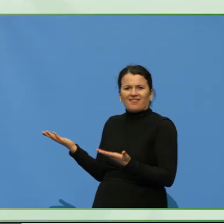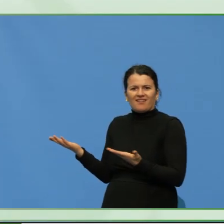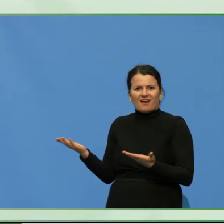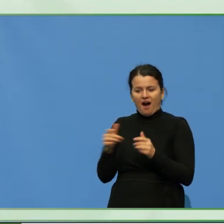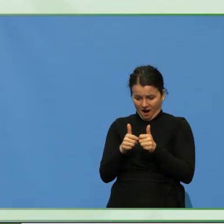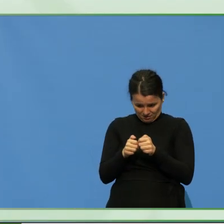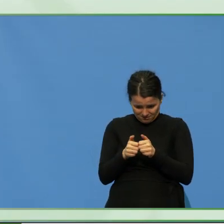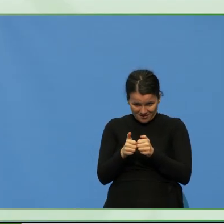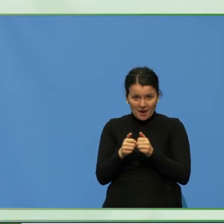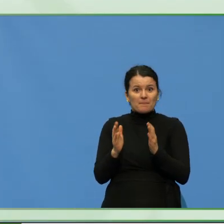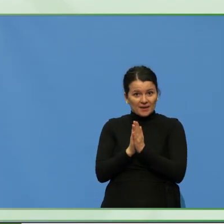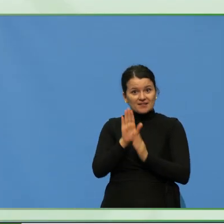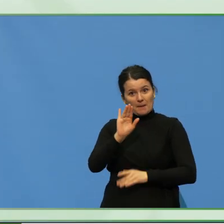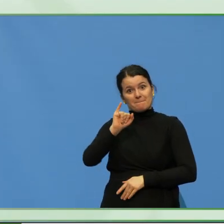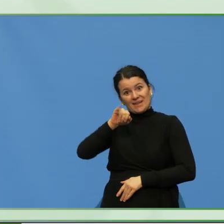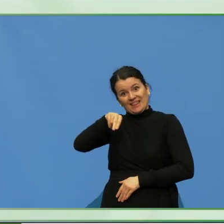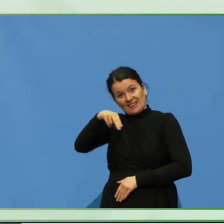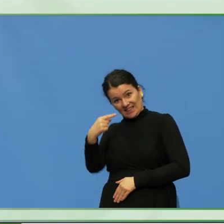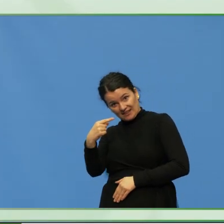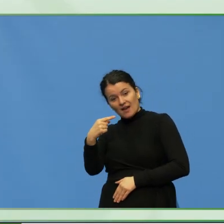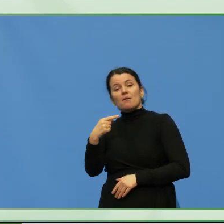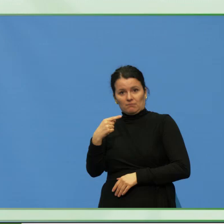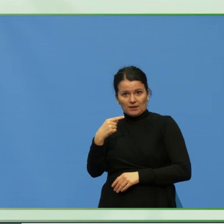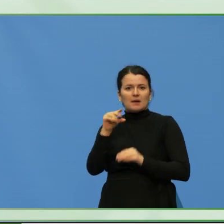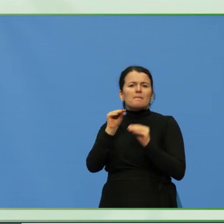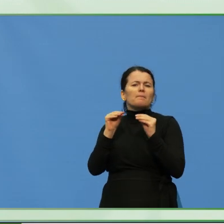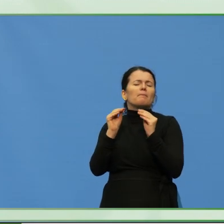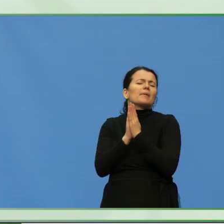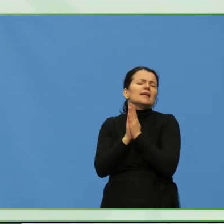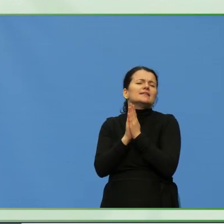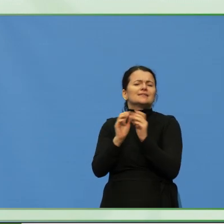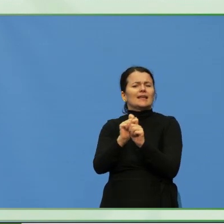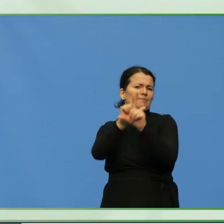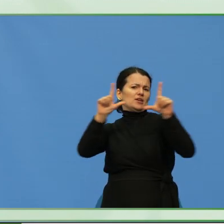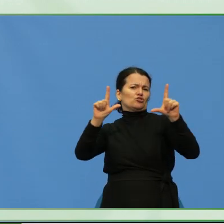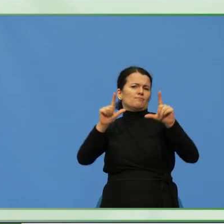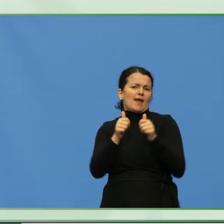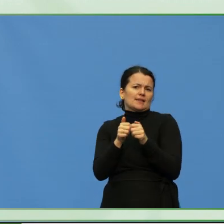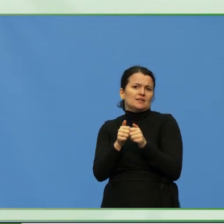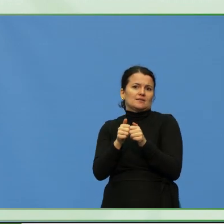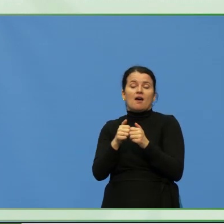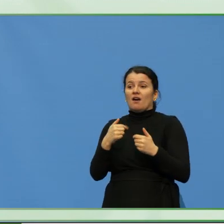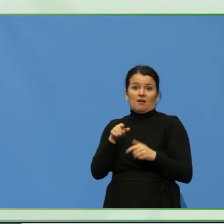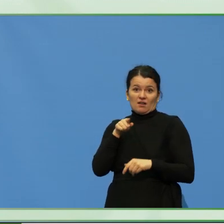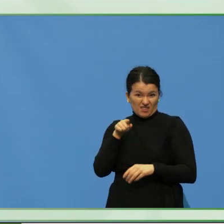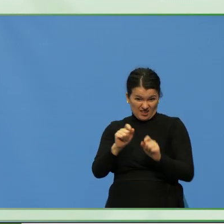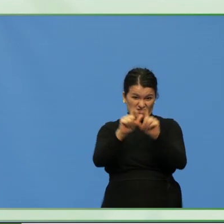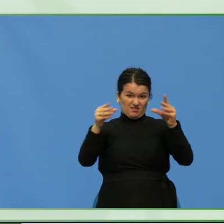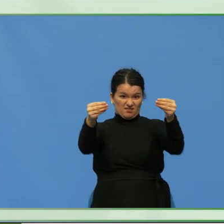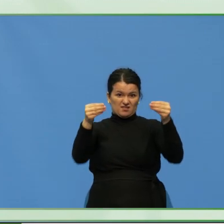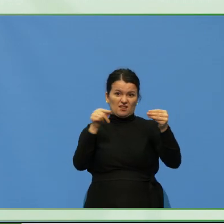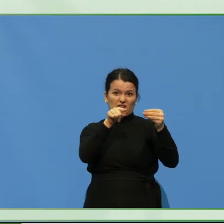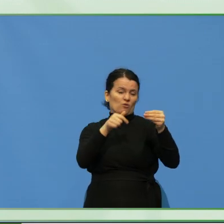into Bing. This is really not good. And this is not about me. Because I'm fortunate that I have